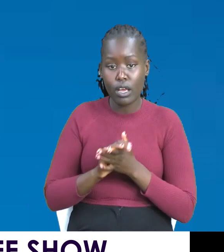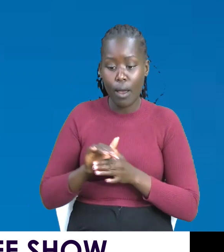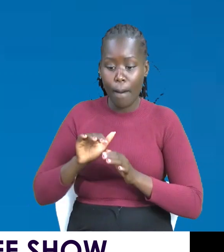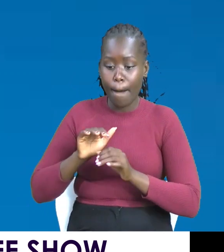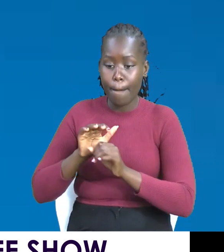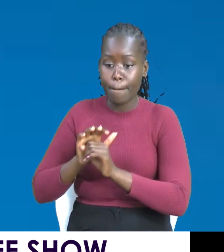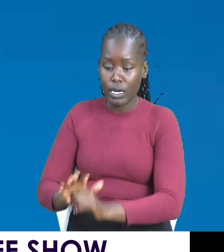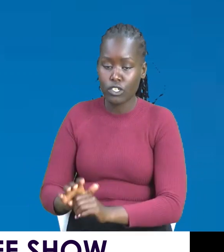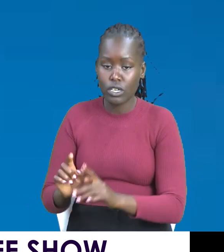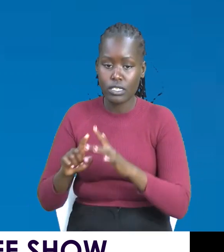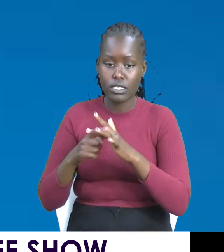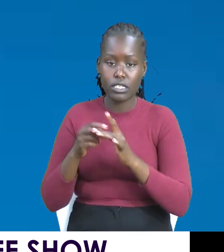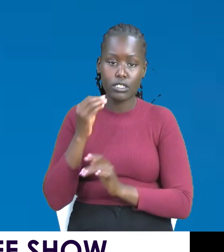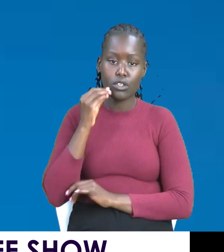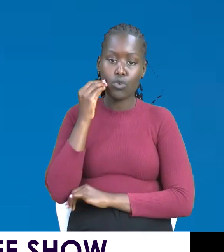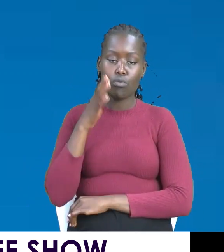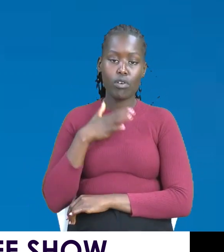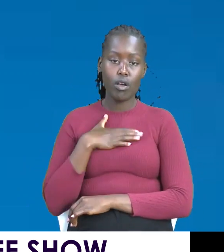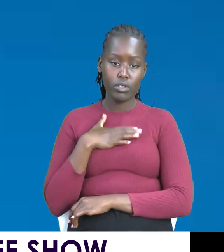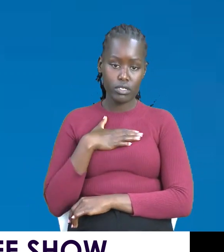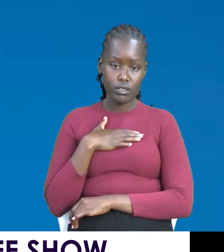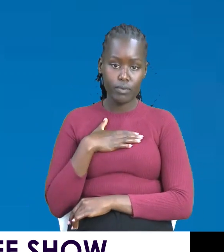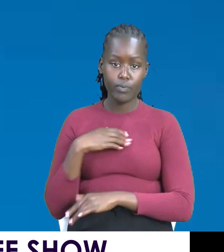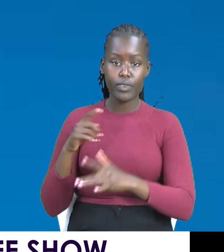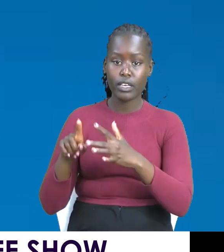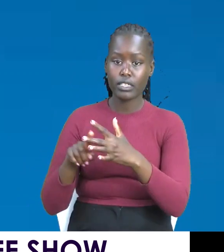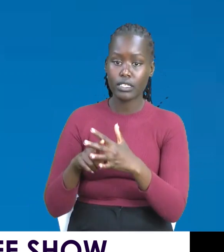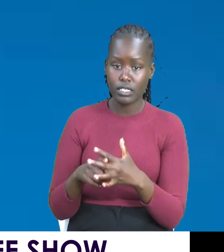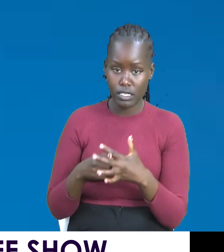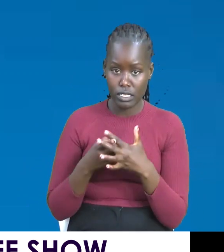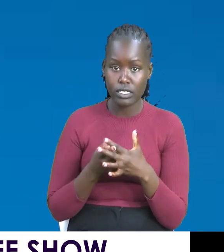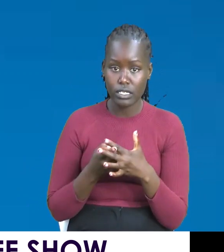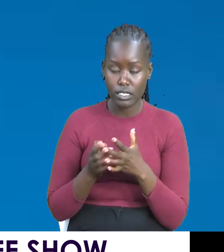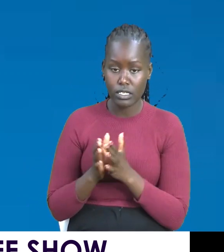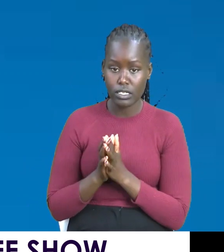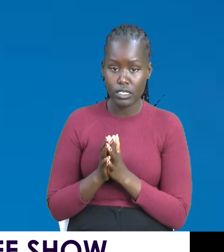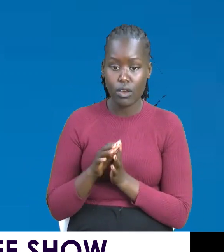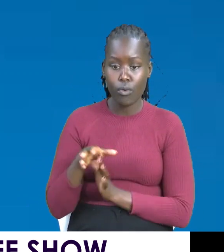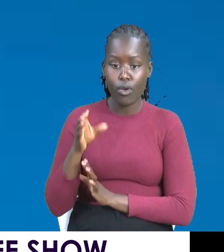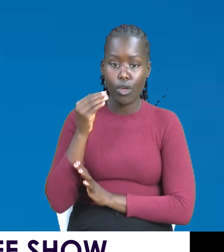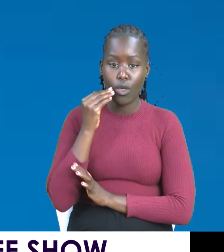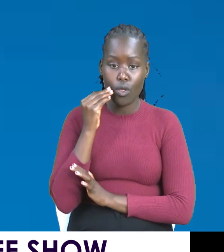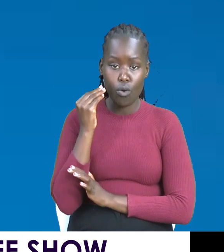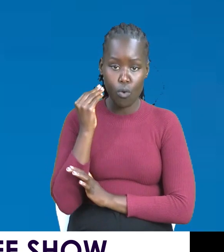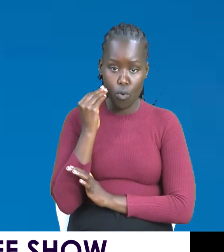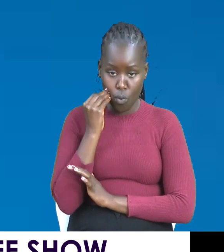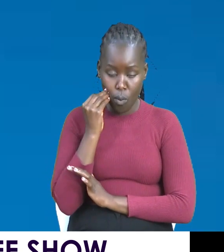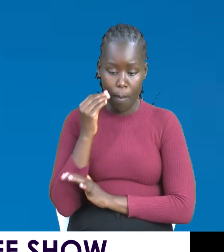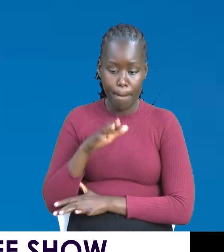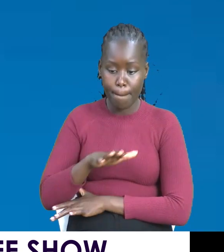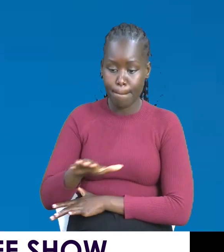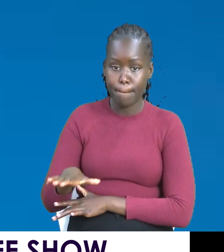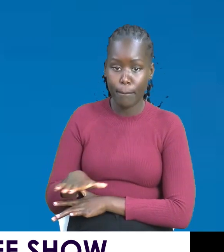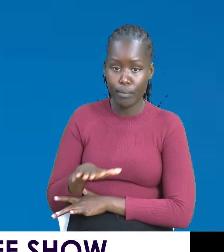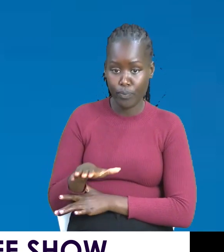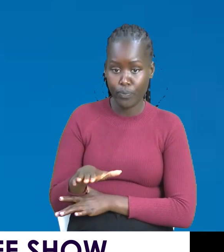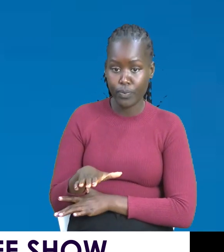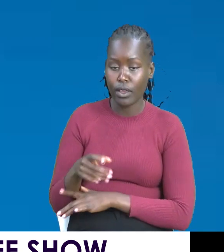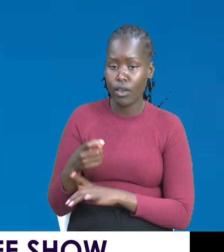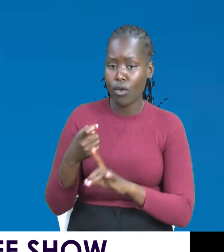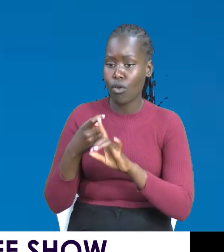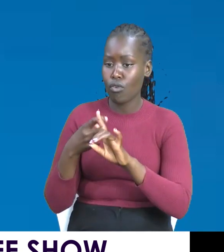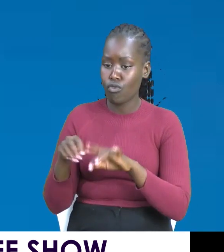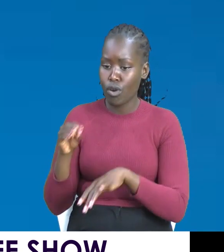homes. Believe it or not. It started right within the home setting, right from the